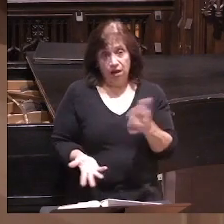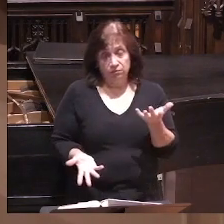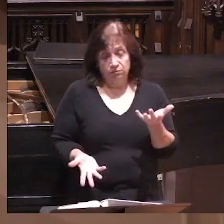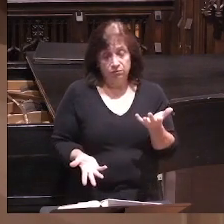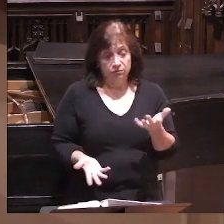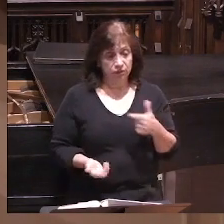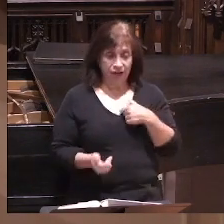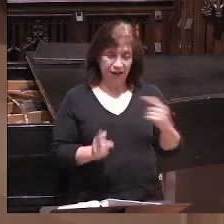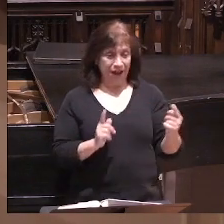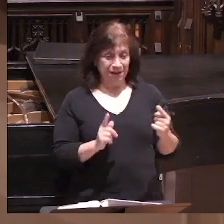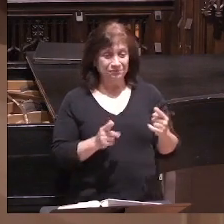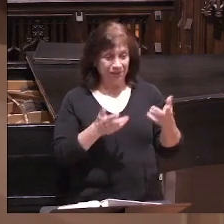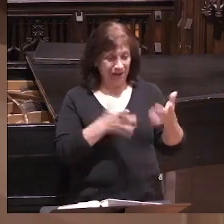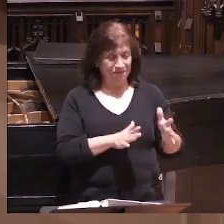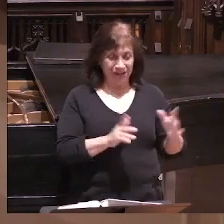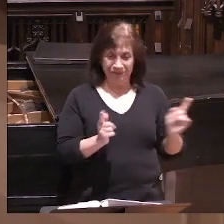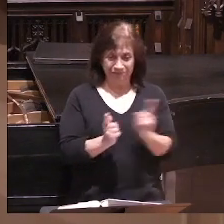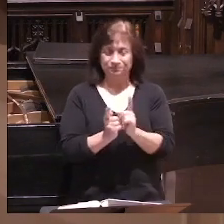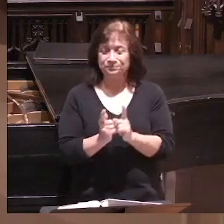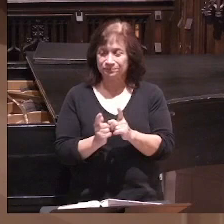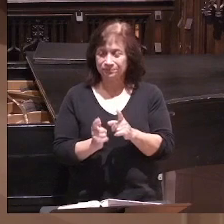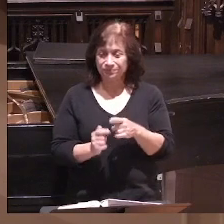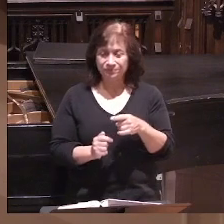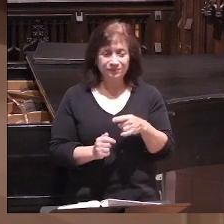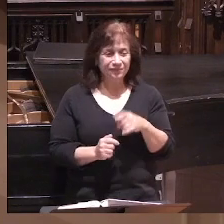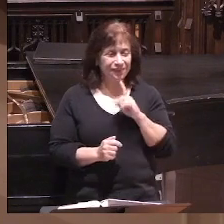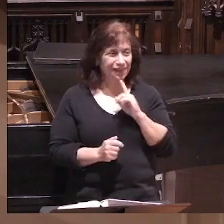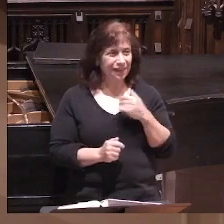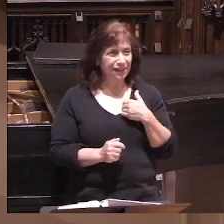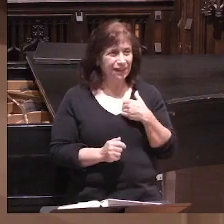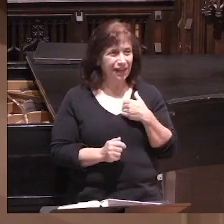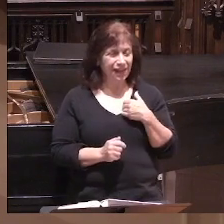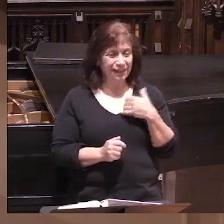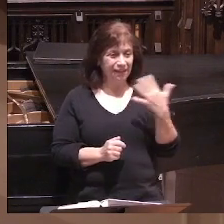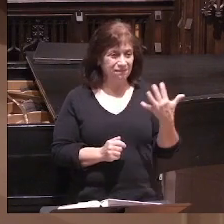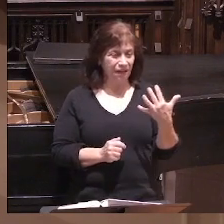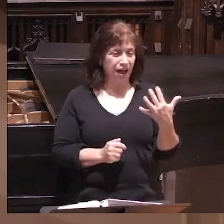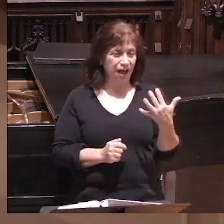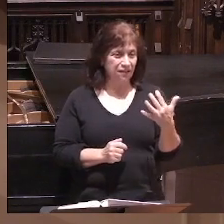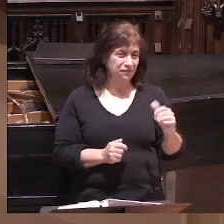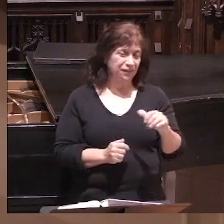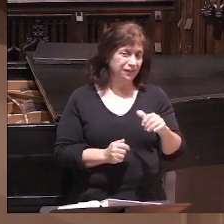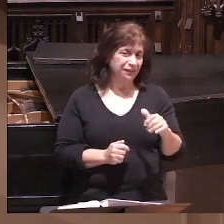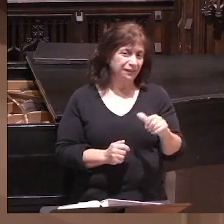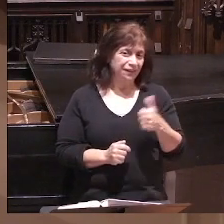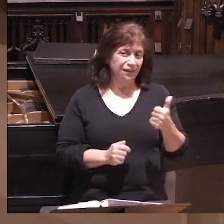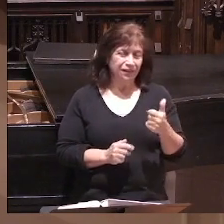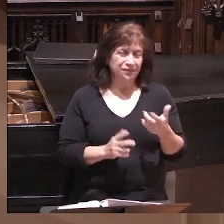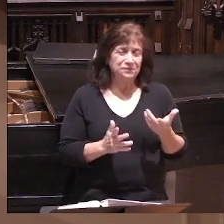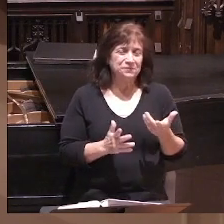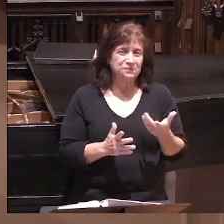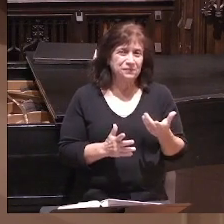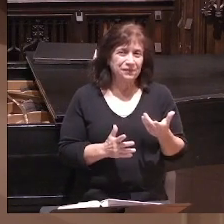And I came up to you afterwards, and they were like, five, besides that feeling,